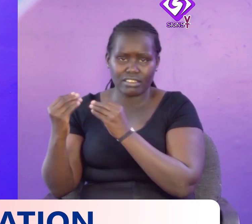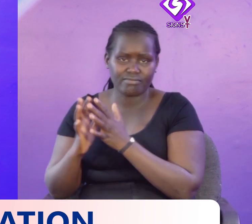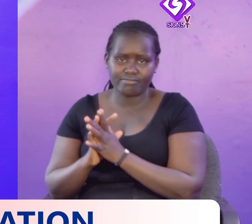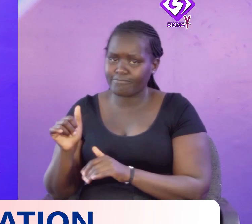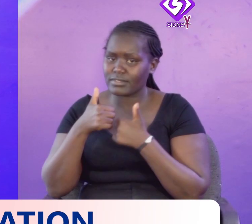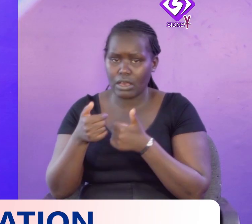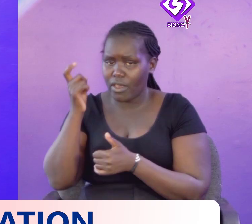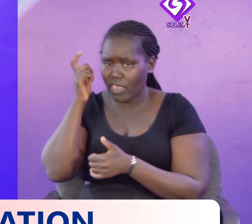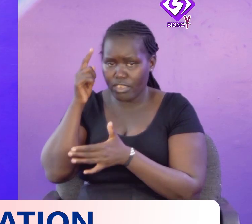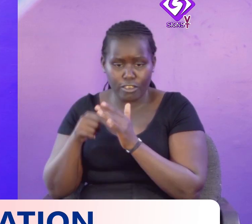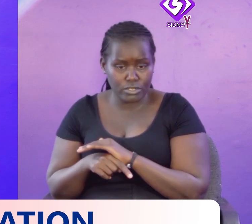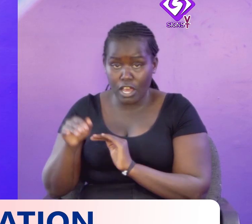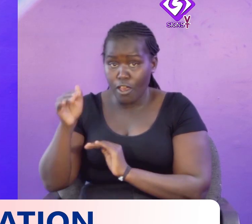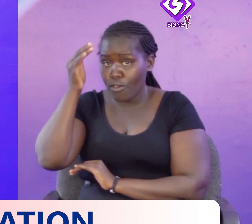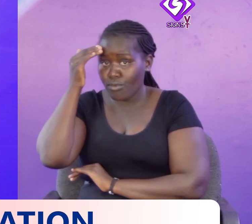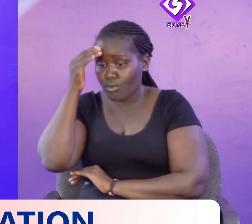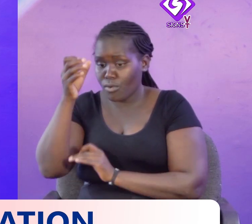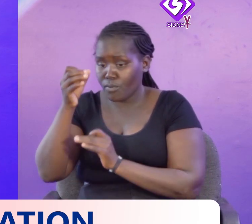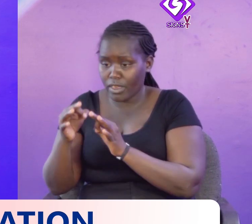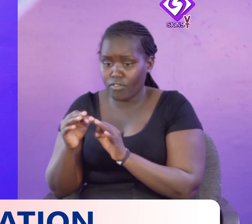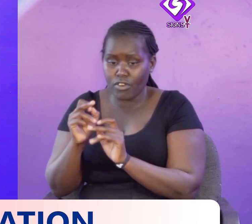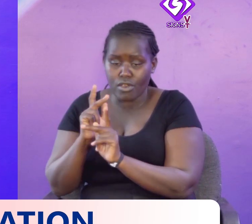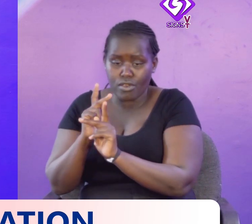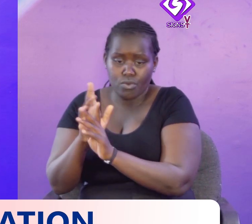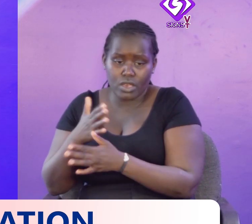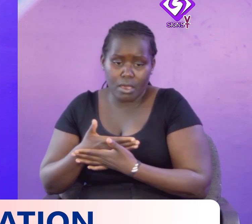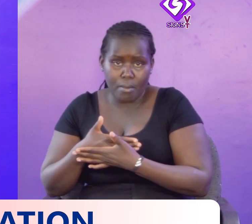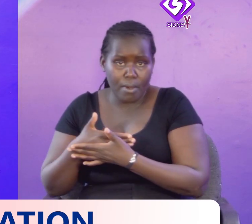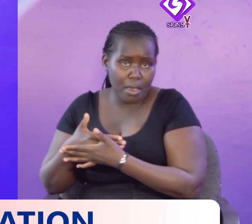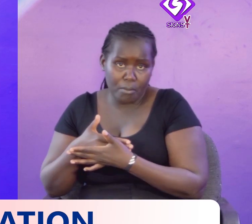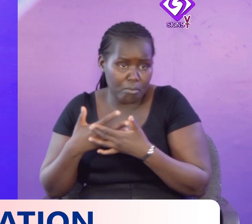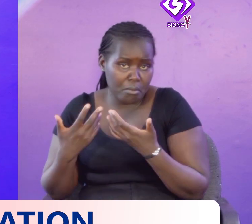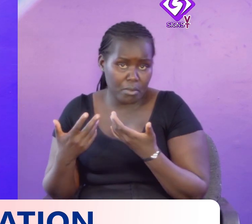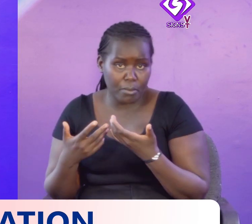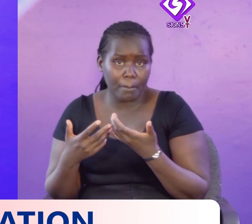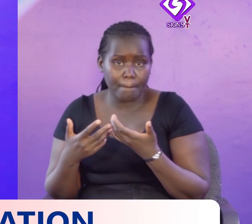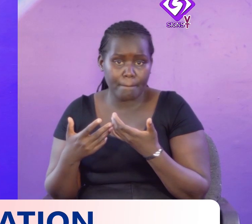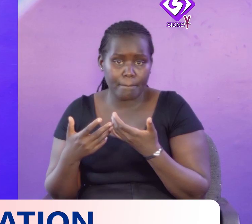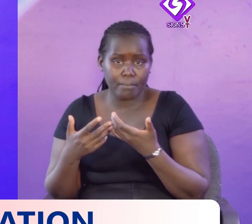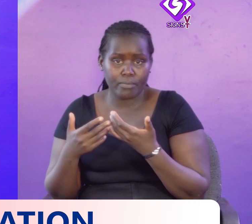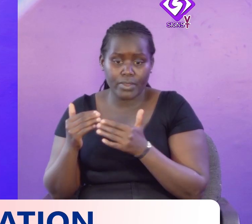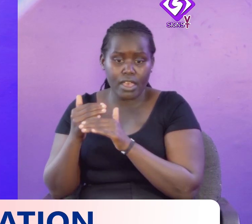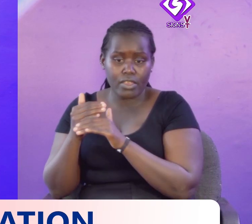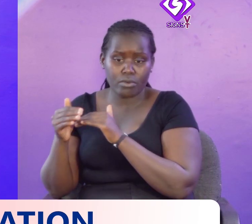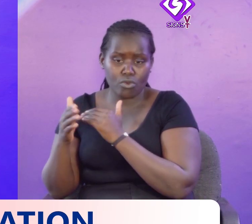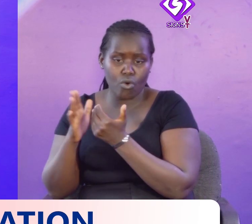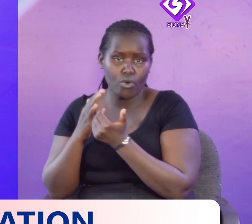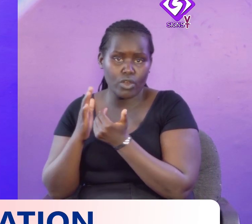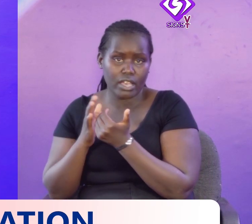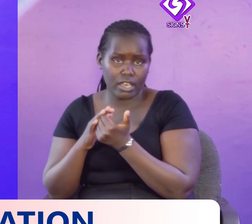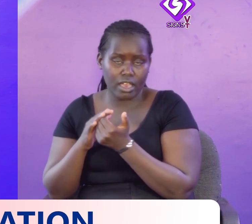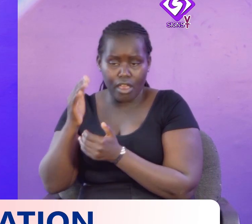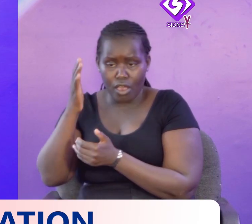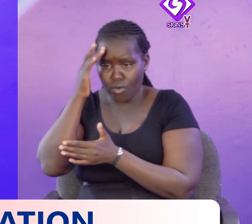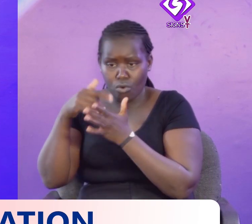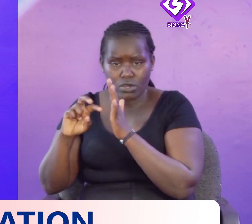do you think? Ukieka mtoto kwa mkono ya mtu mwenye, they really don't care. You see what I mean?